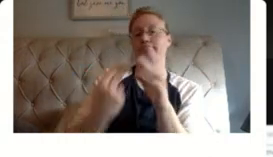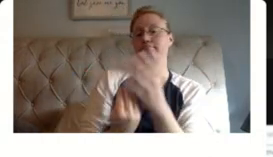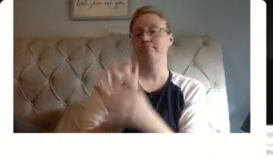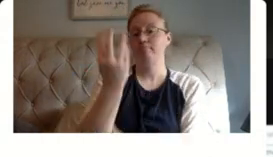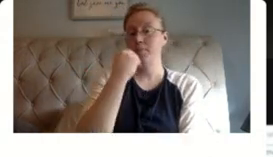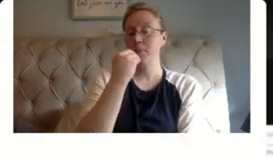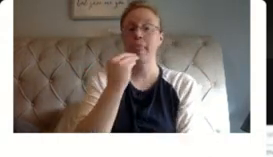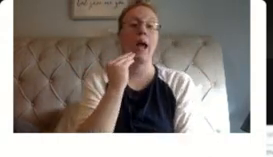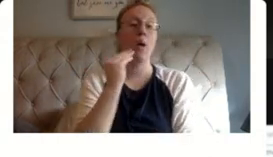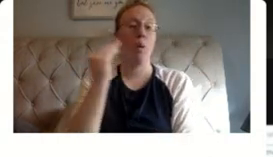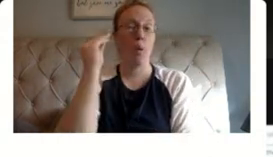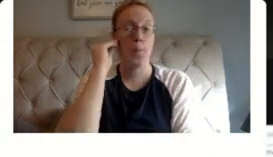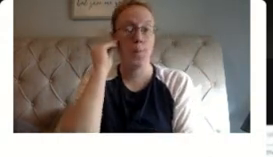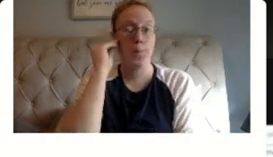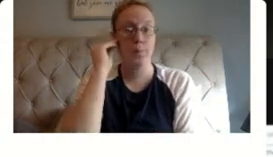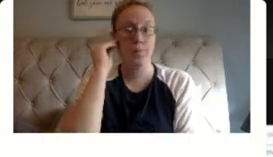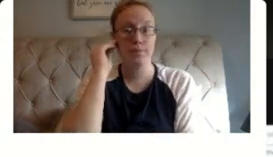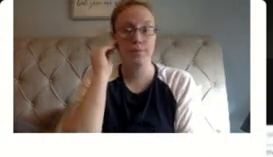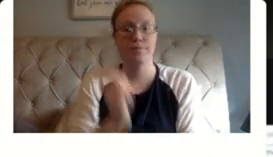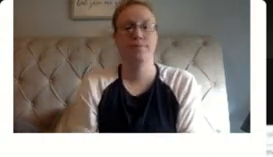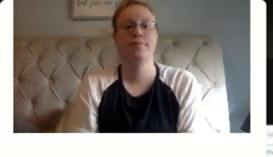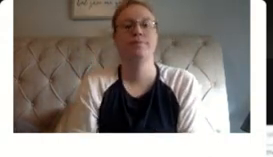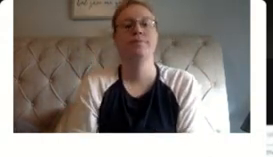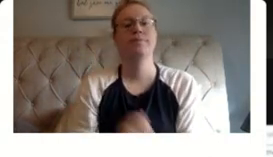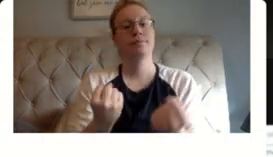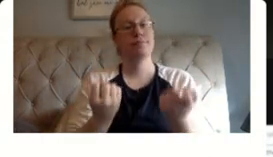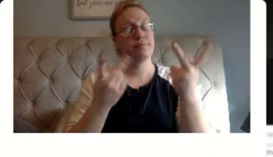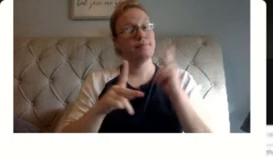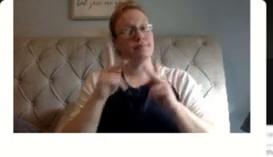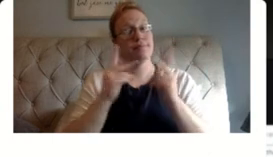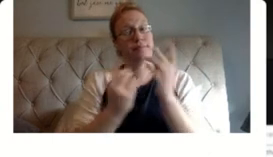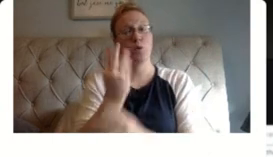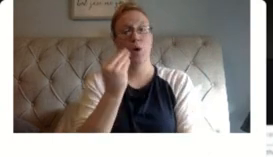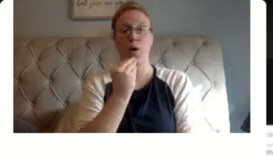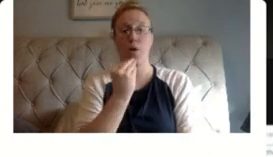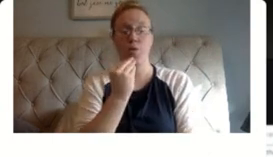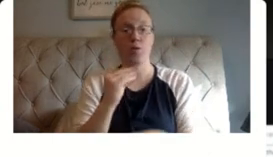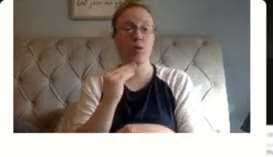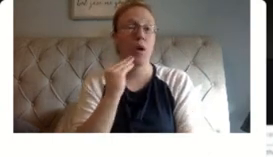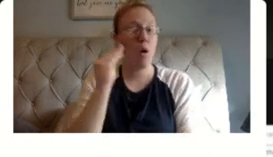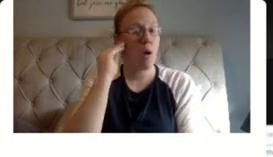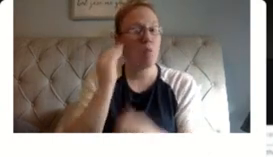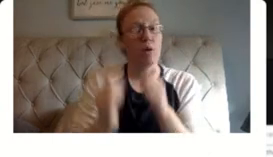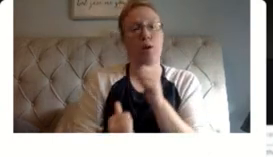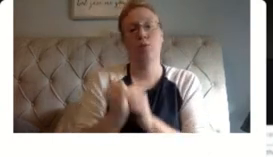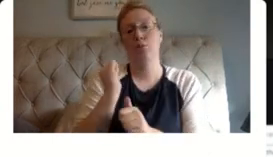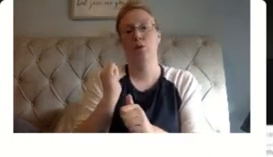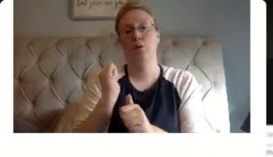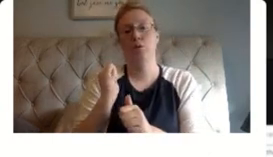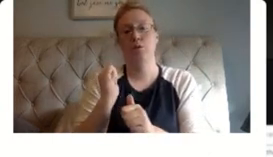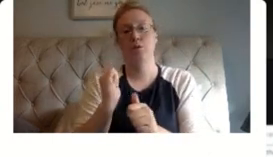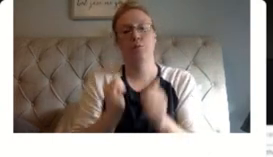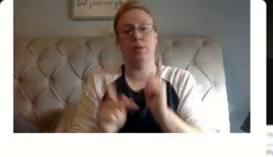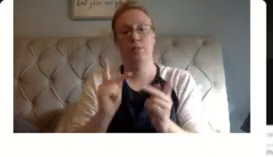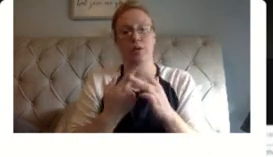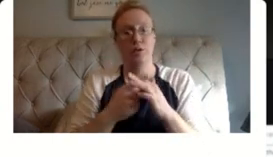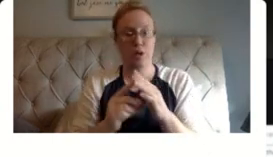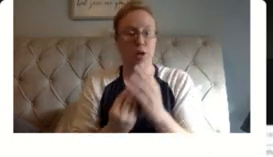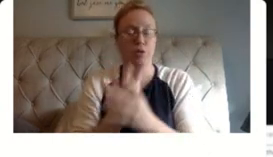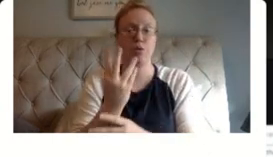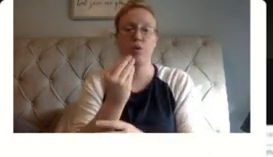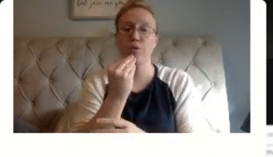Home, okay? Many people grow food at home. Most people start